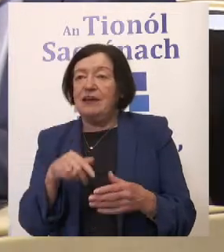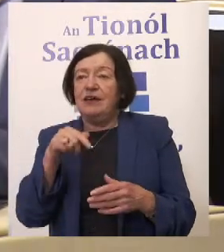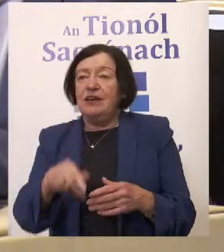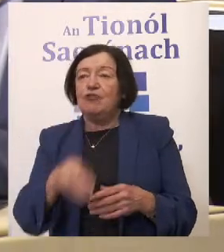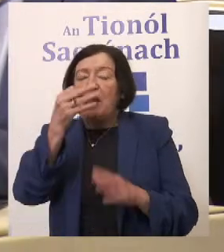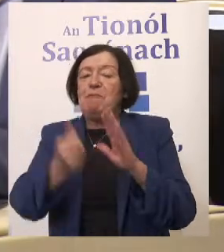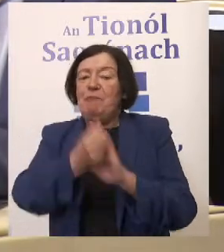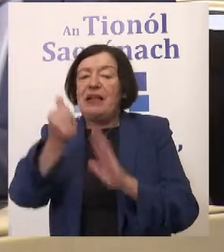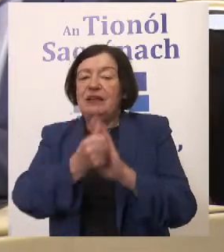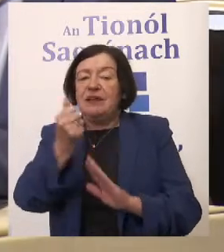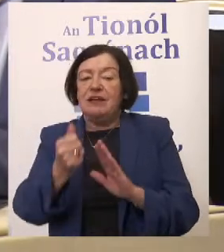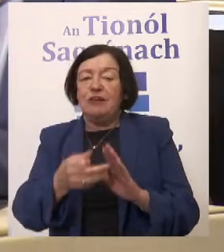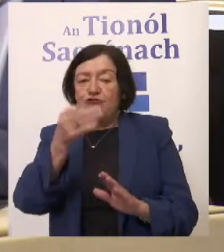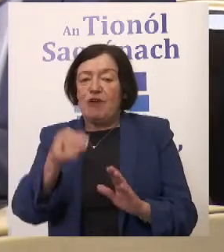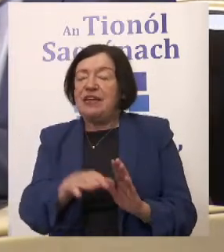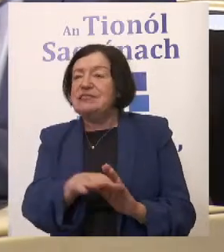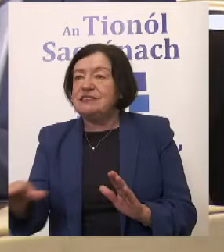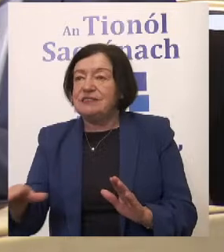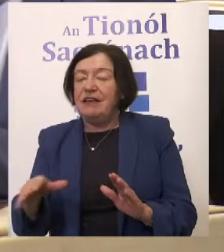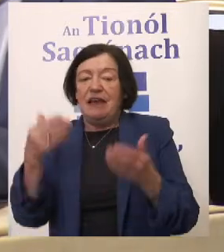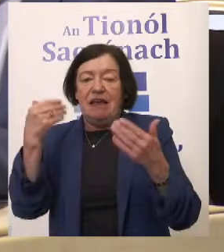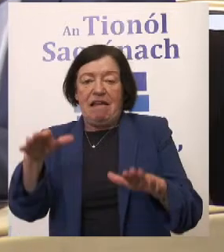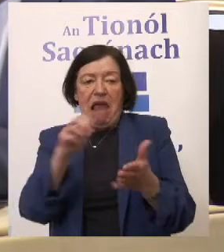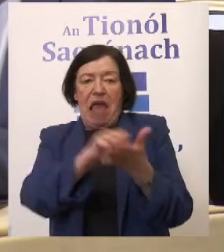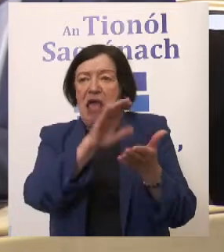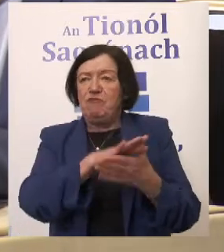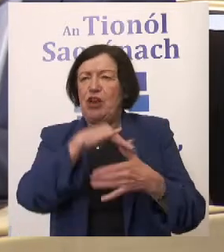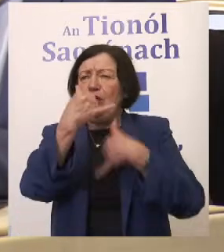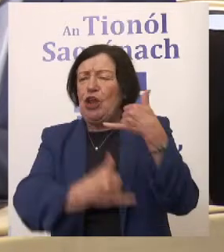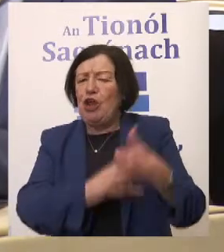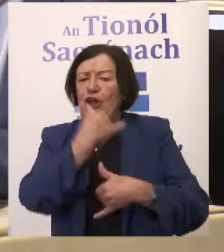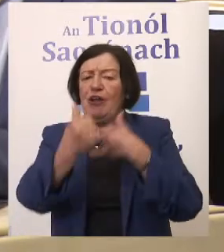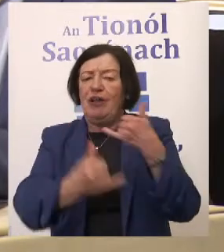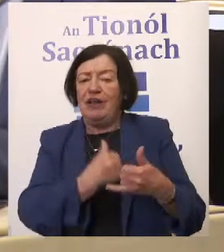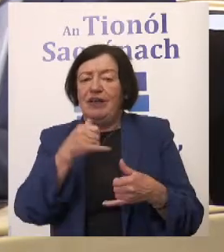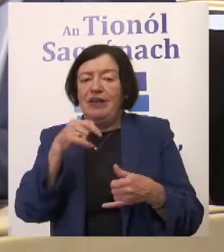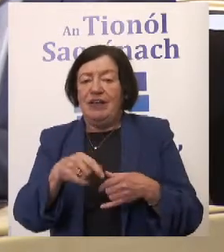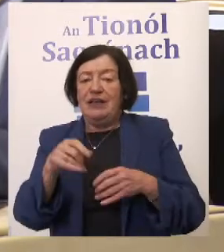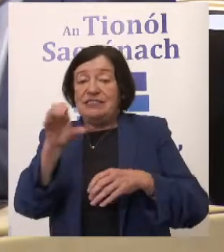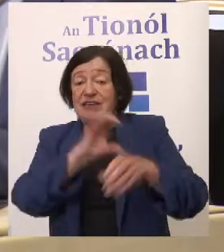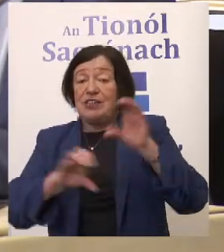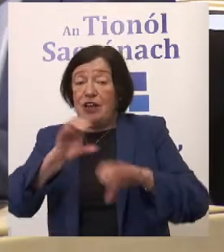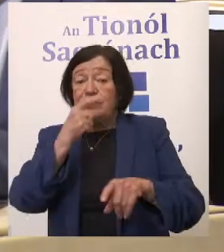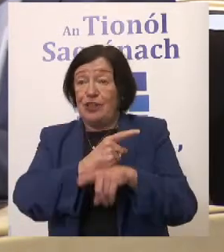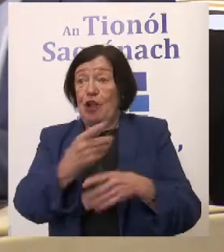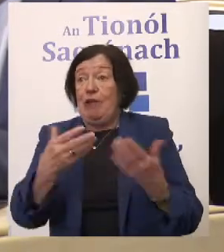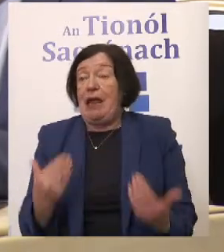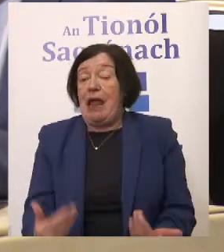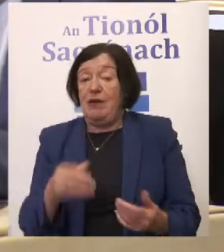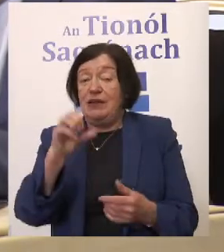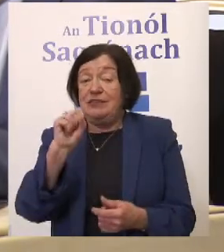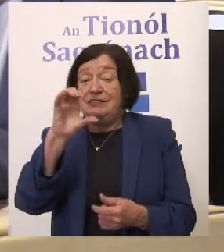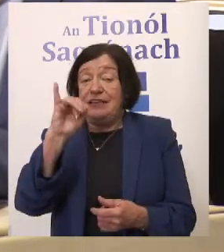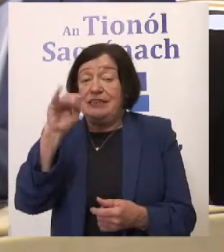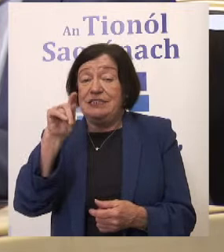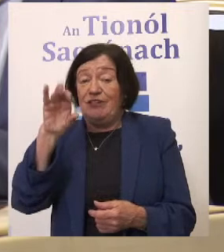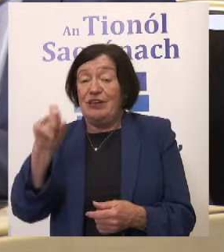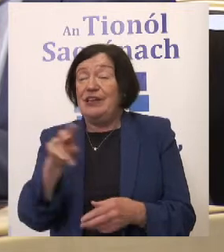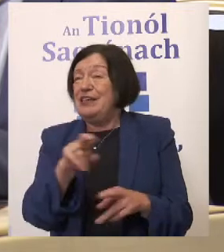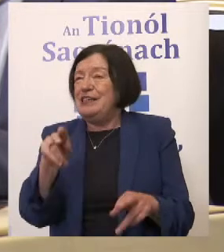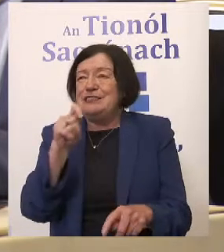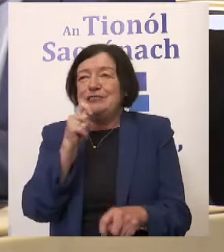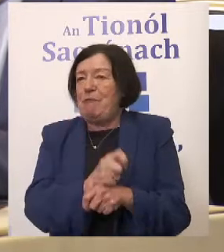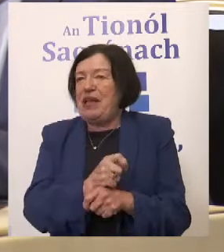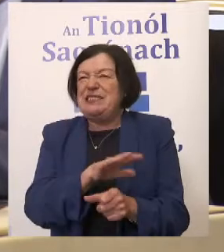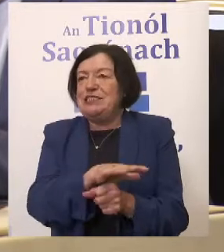great building here, it's a great site there, it's lying vacant for years. The Scientologists are in there now. It's not an ideal